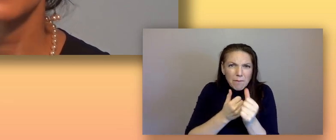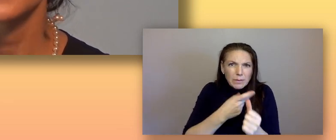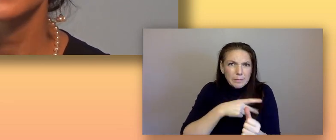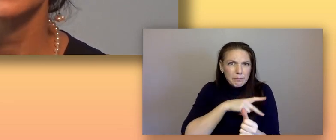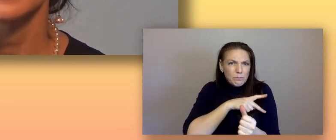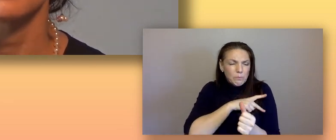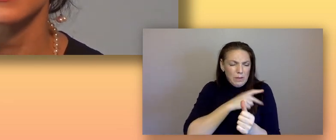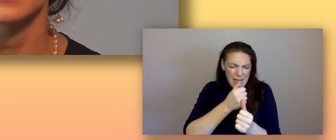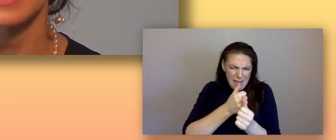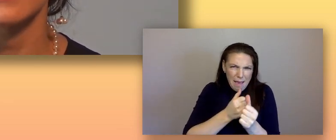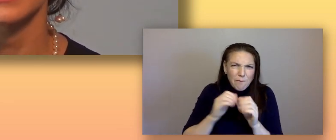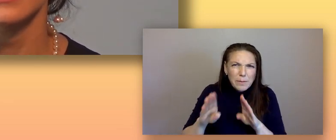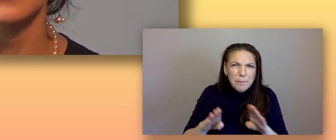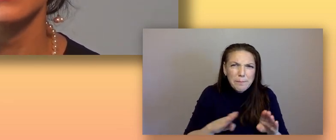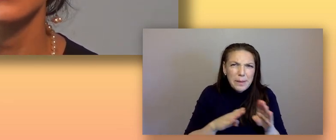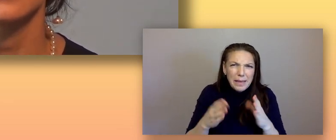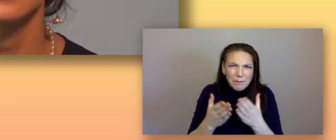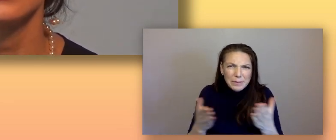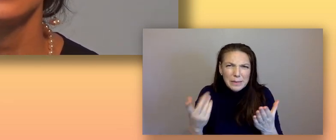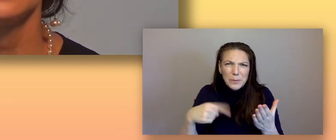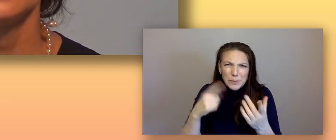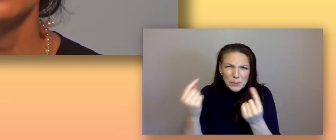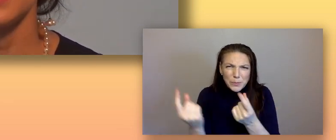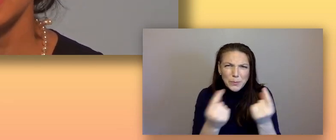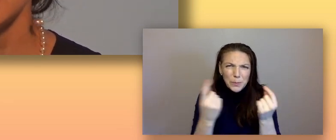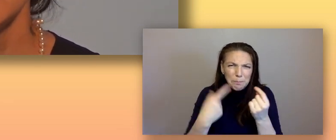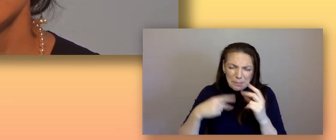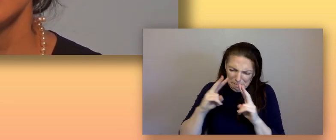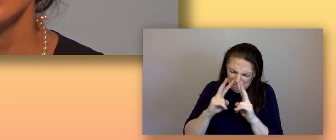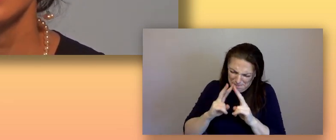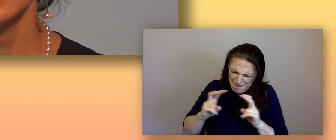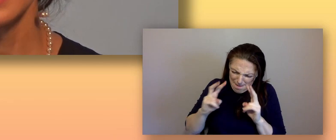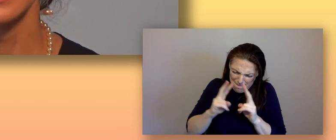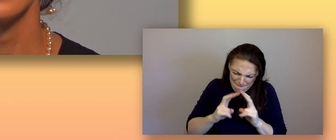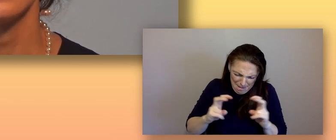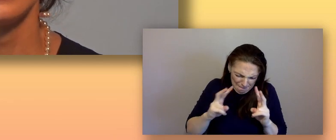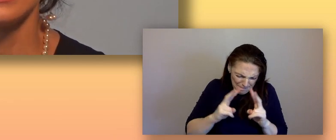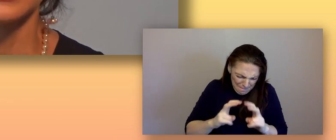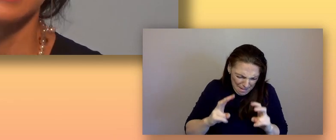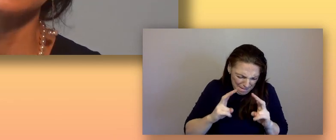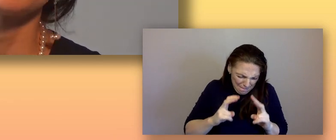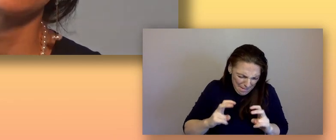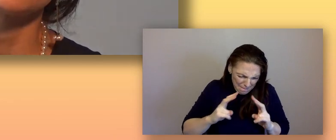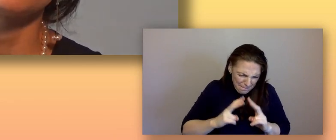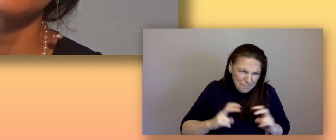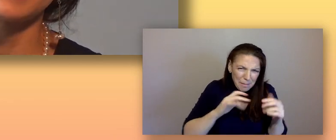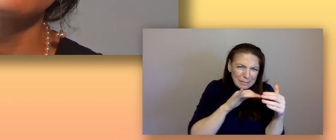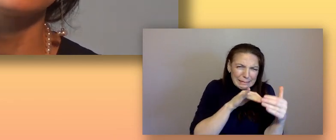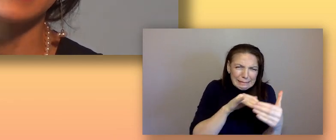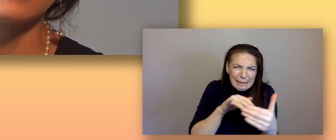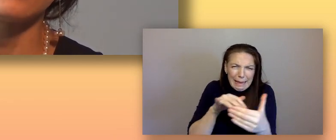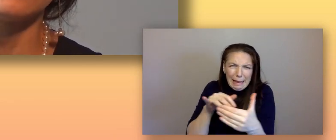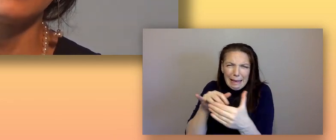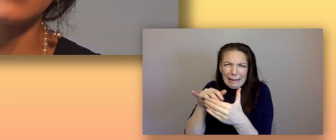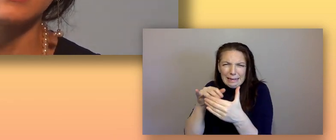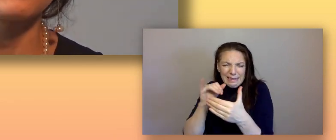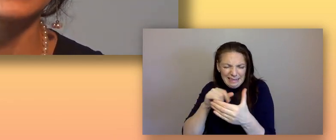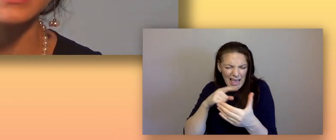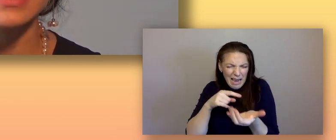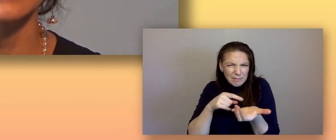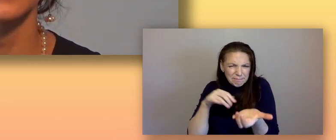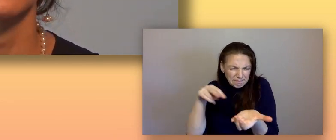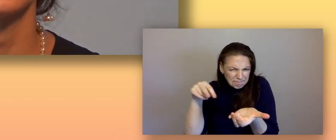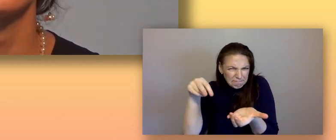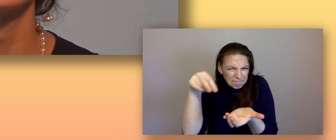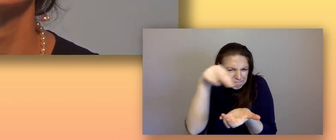our behaviors and personalities. We study each aspect from every angle, and